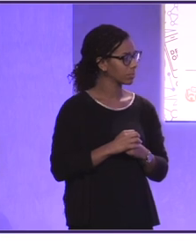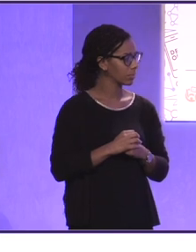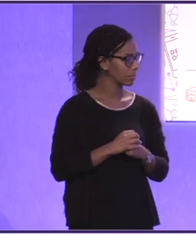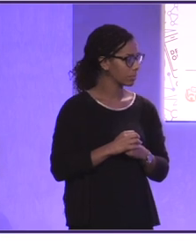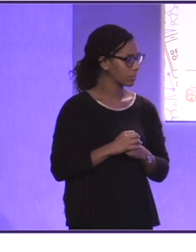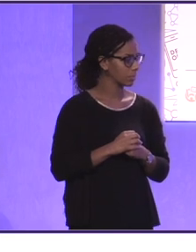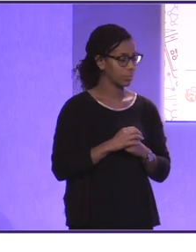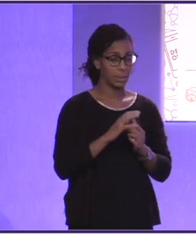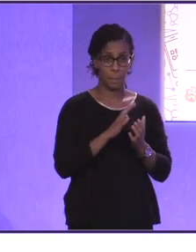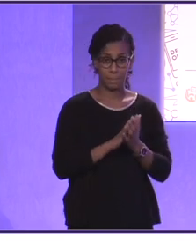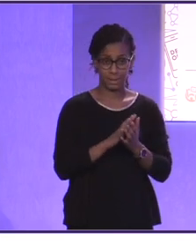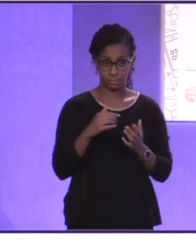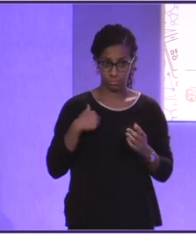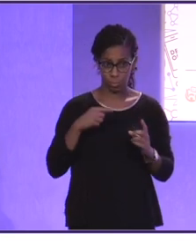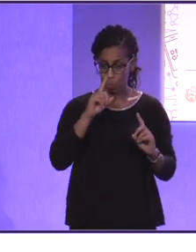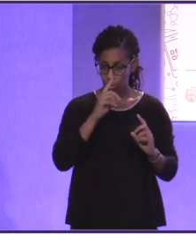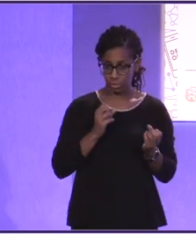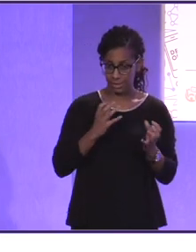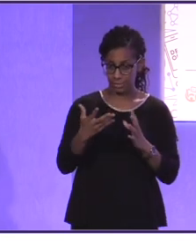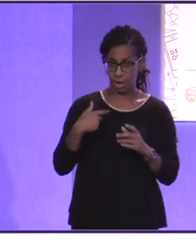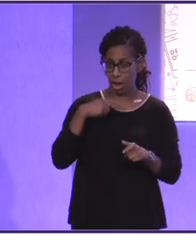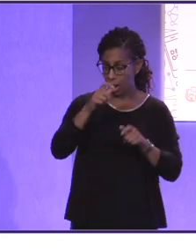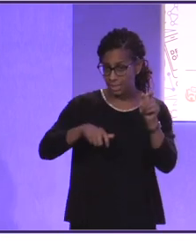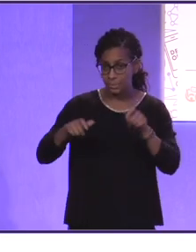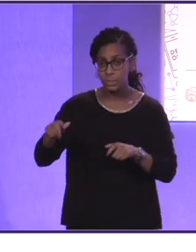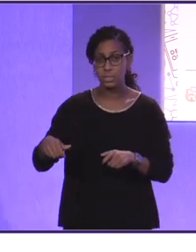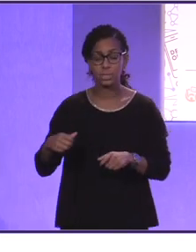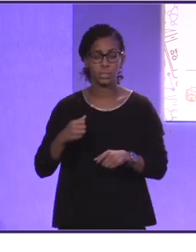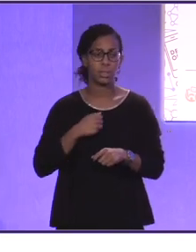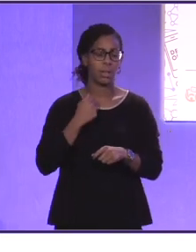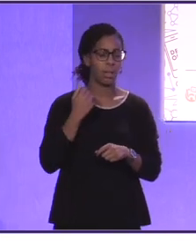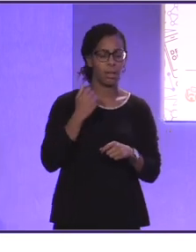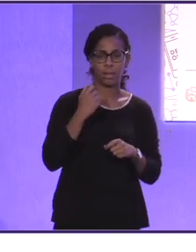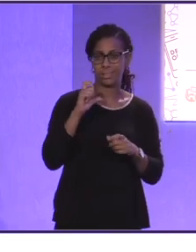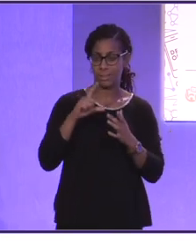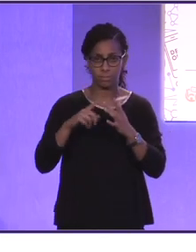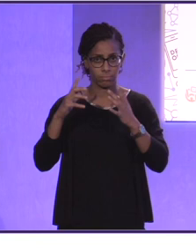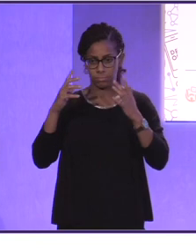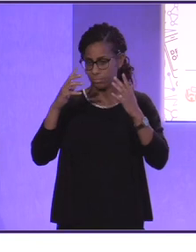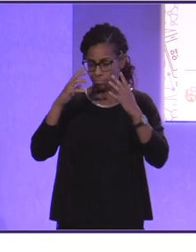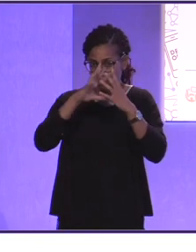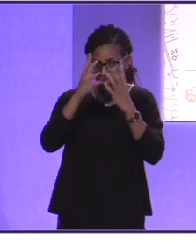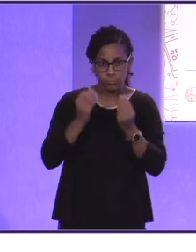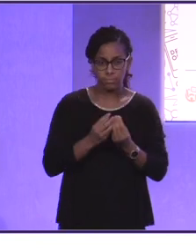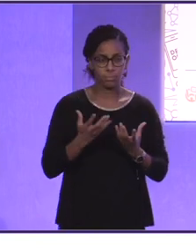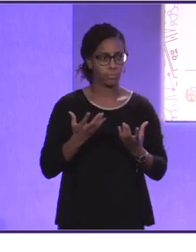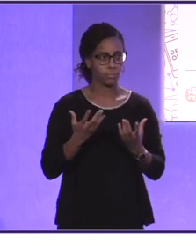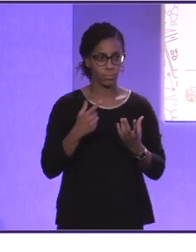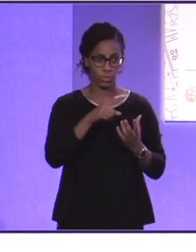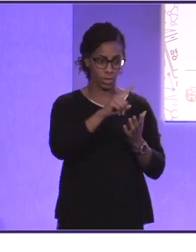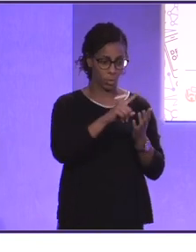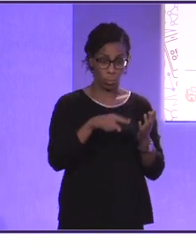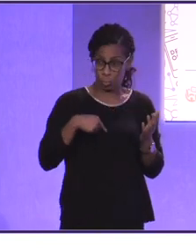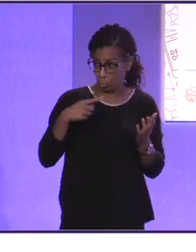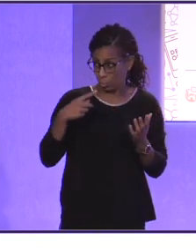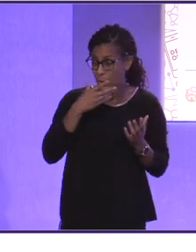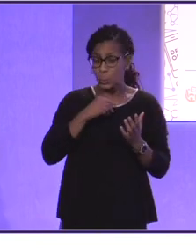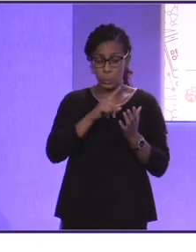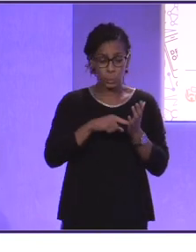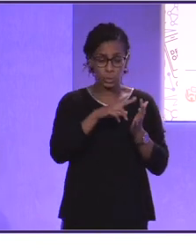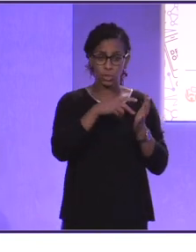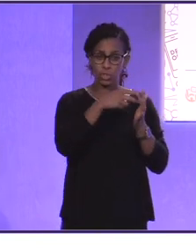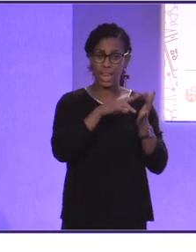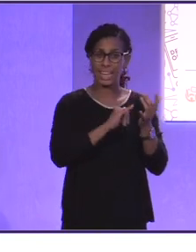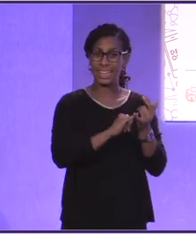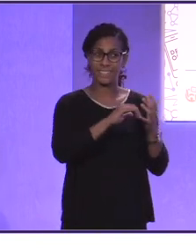we couldn't deliver value to our customers, and all our CI pipelines wouldn't build. Now you use Jenkins for everything. Then I had